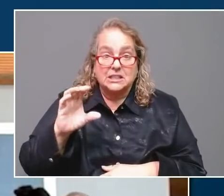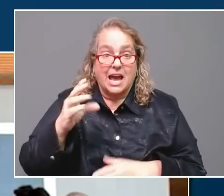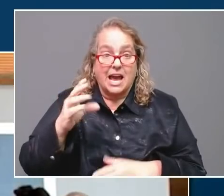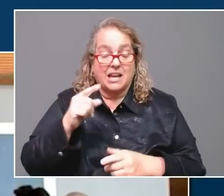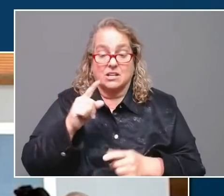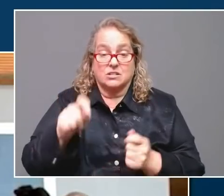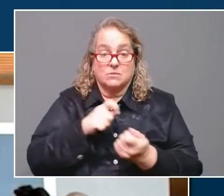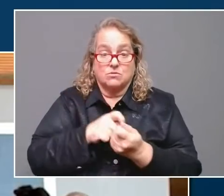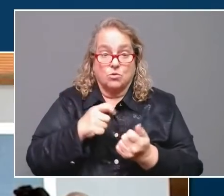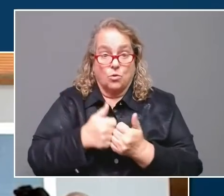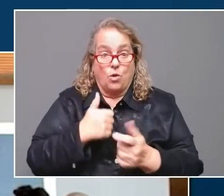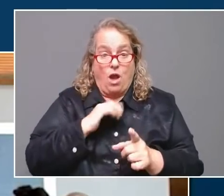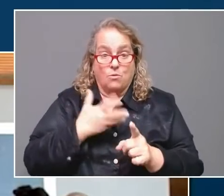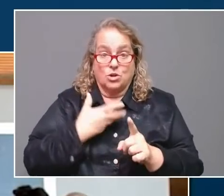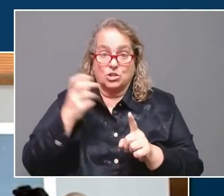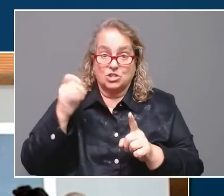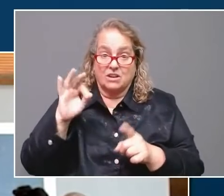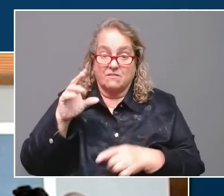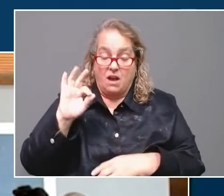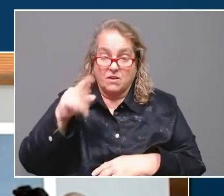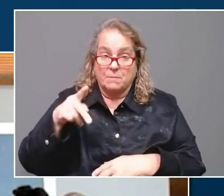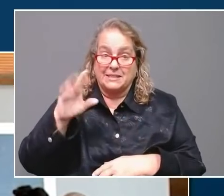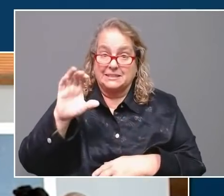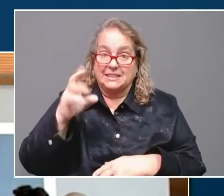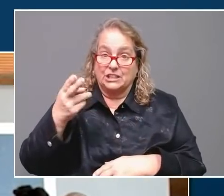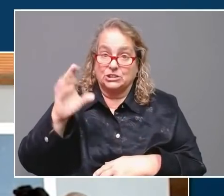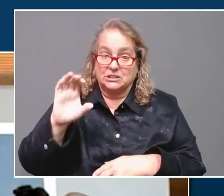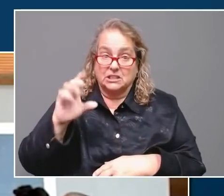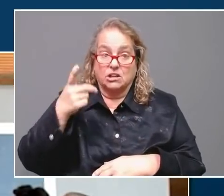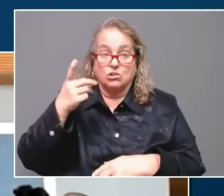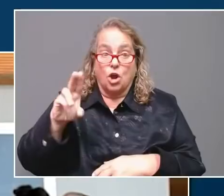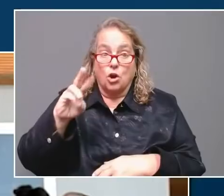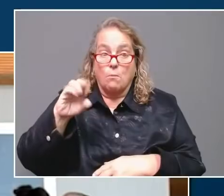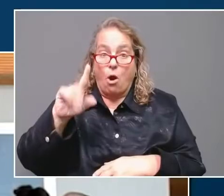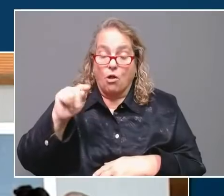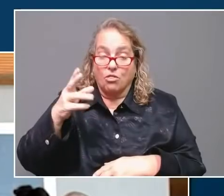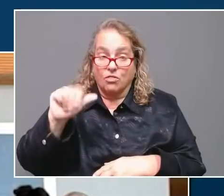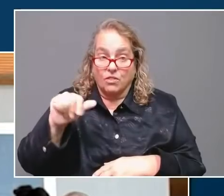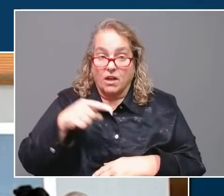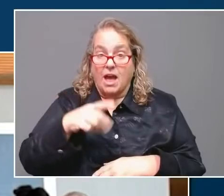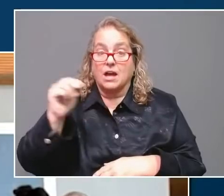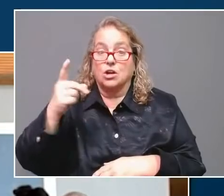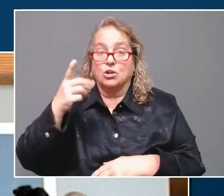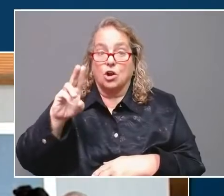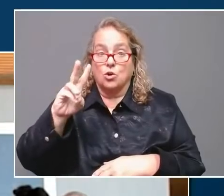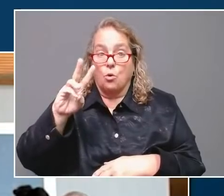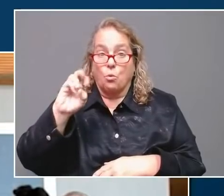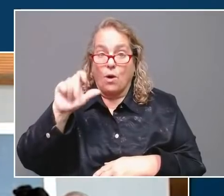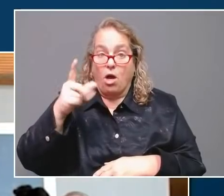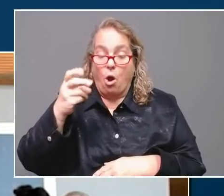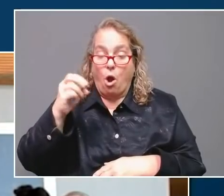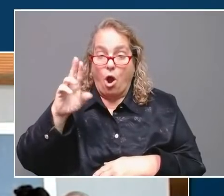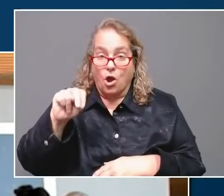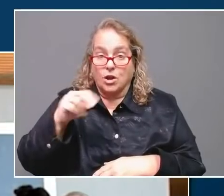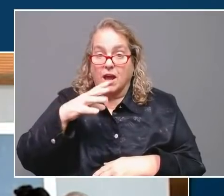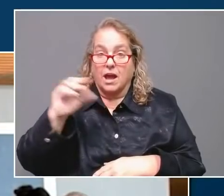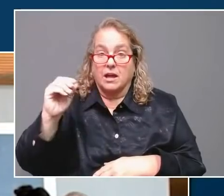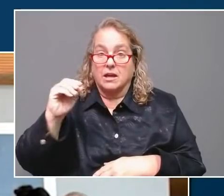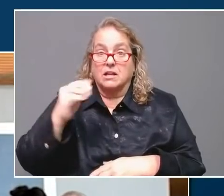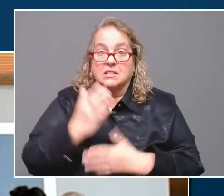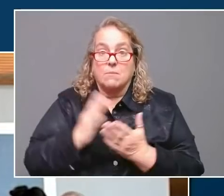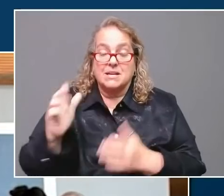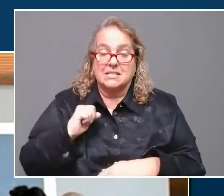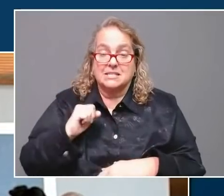of Staff here at PCHC, Dr. Martha Combs-Woolham. We also have Dr. Mohan and some of the staff here behind